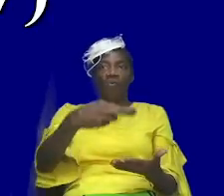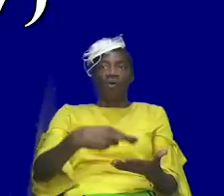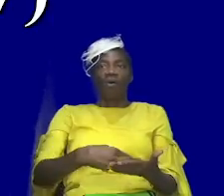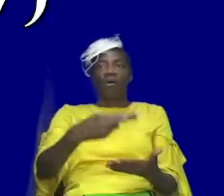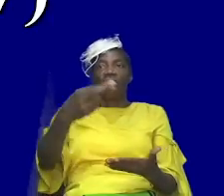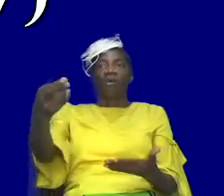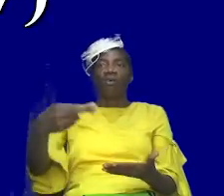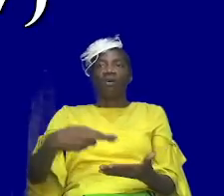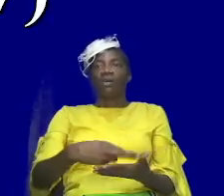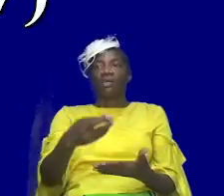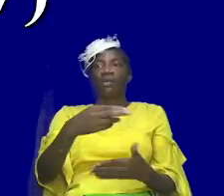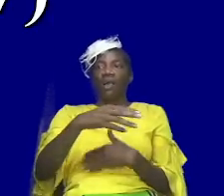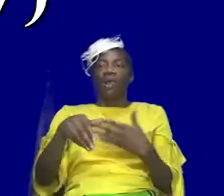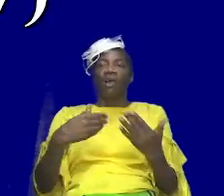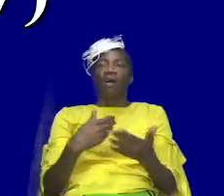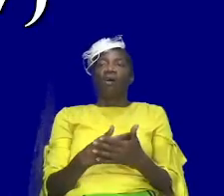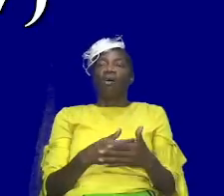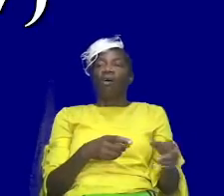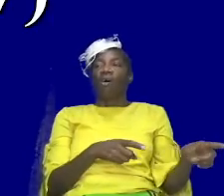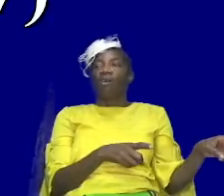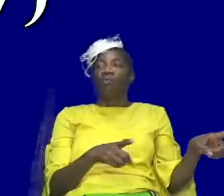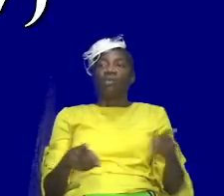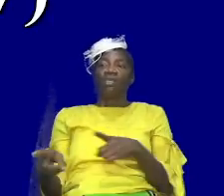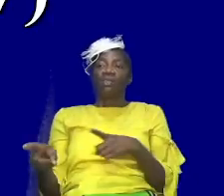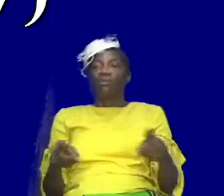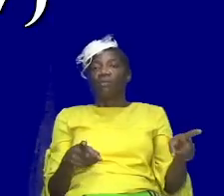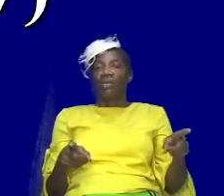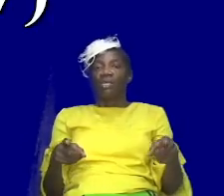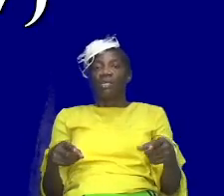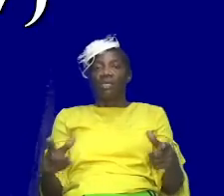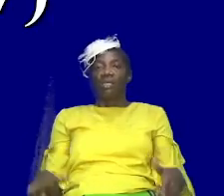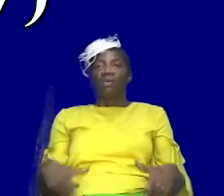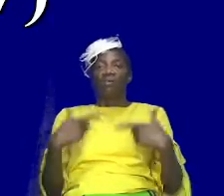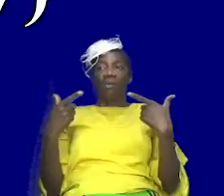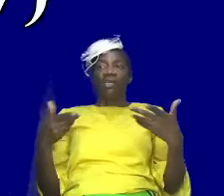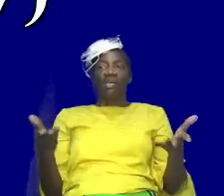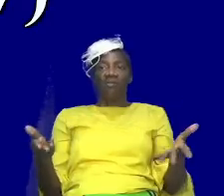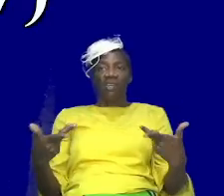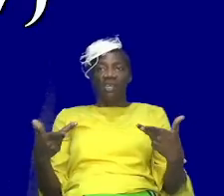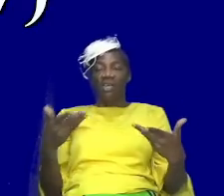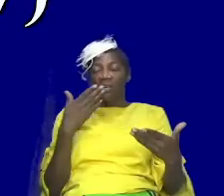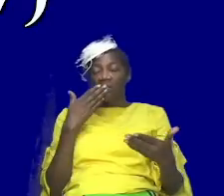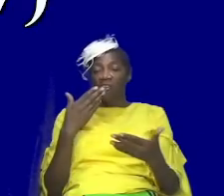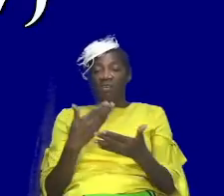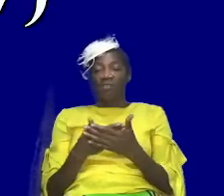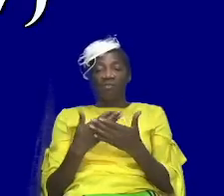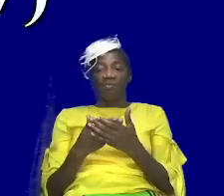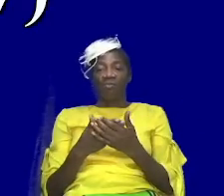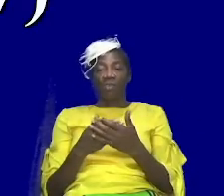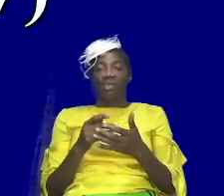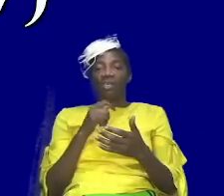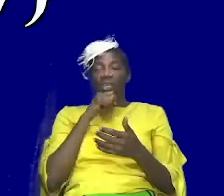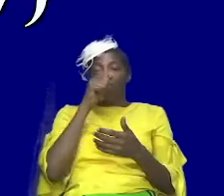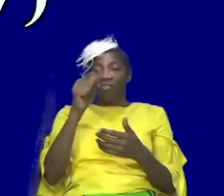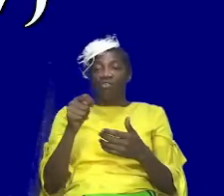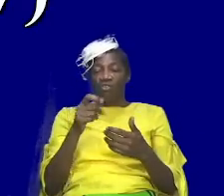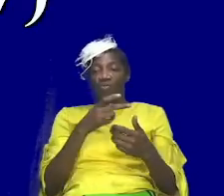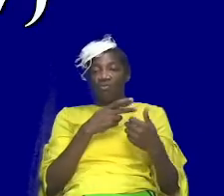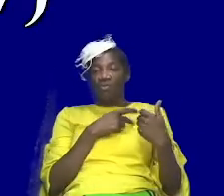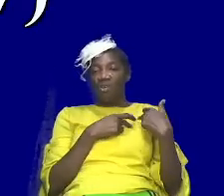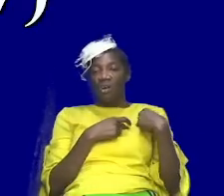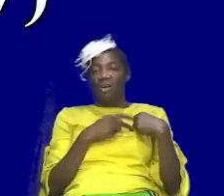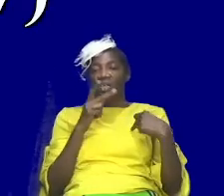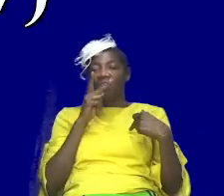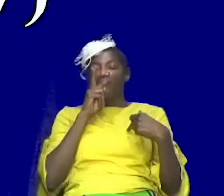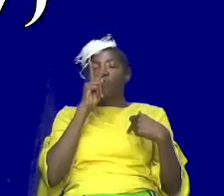brethren, all that we are doing as we live here, the good deeds and the true heart and the